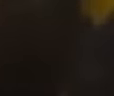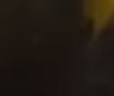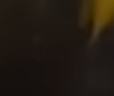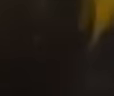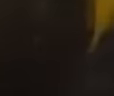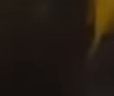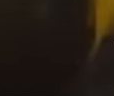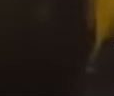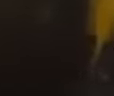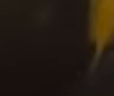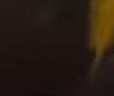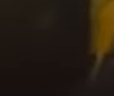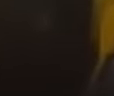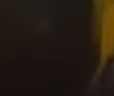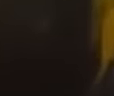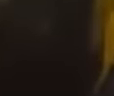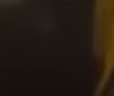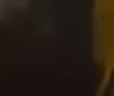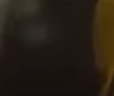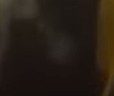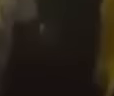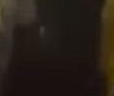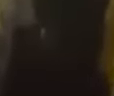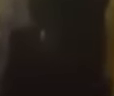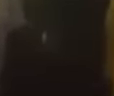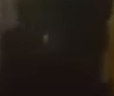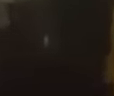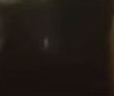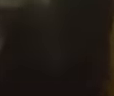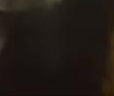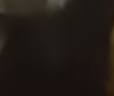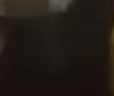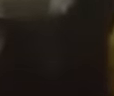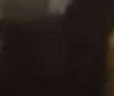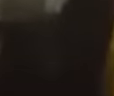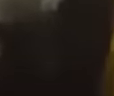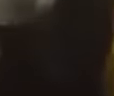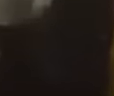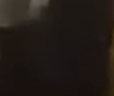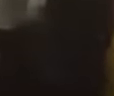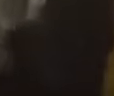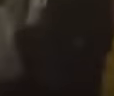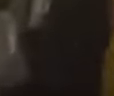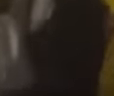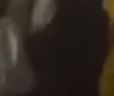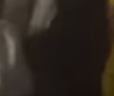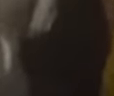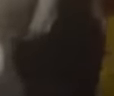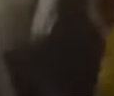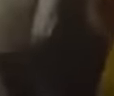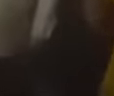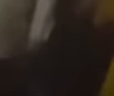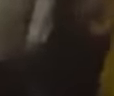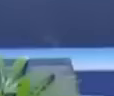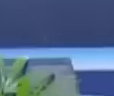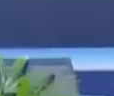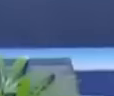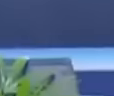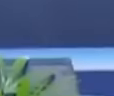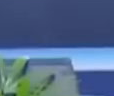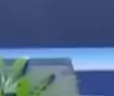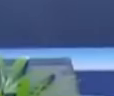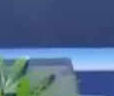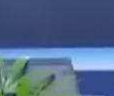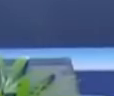skosia. Shalaskai behind aniska. Imbriska mando shaliska. Rekete beka katoski